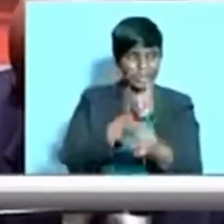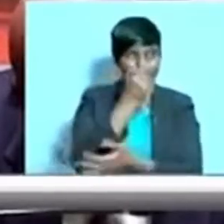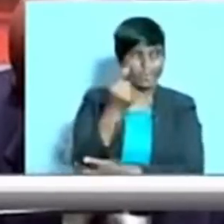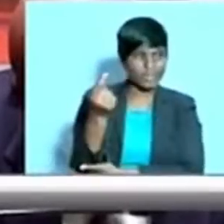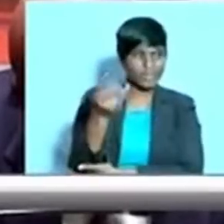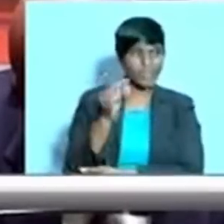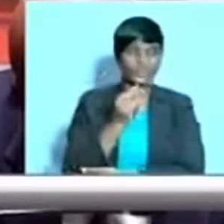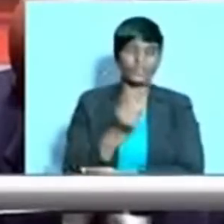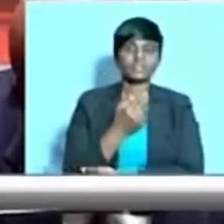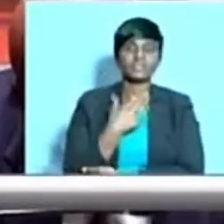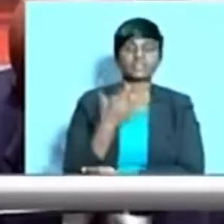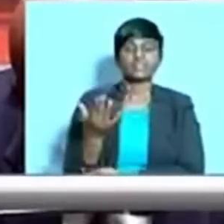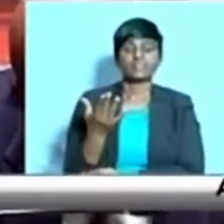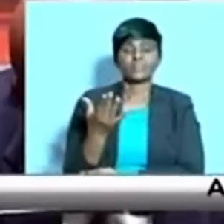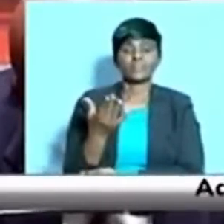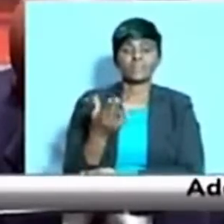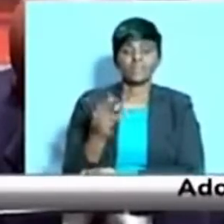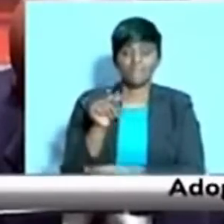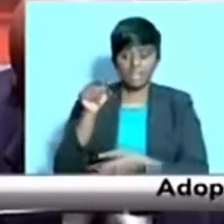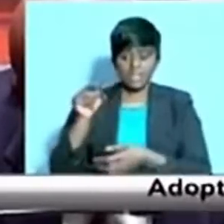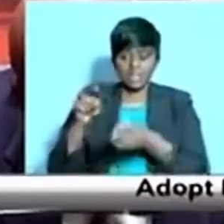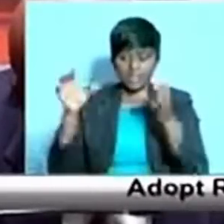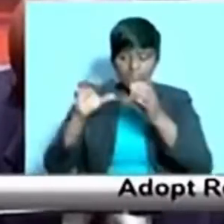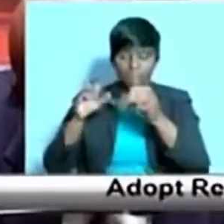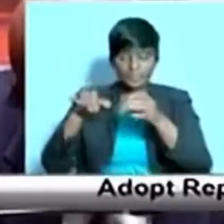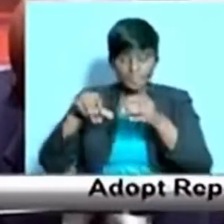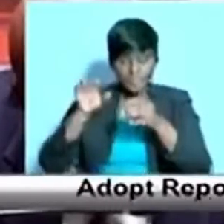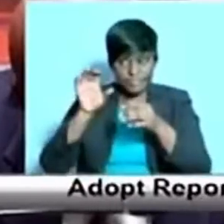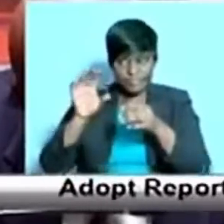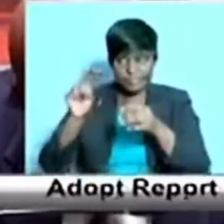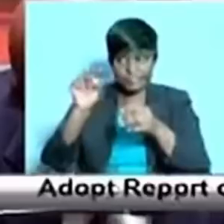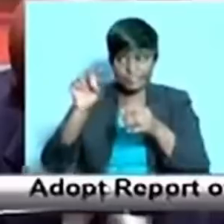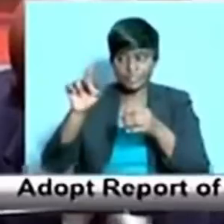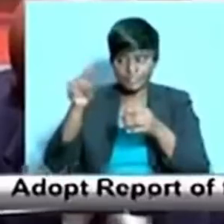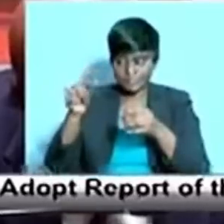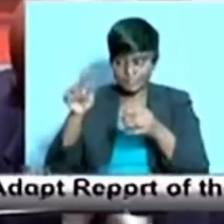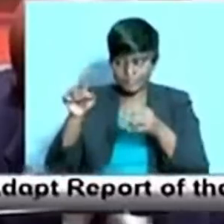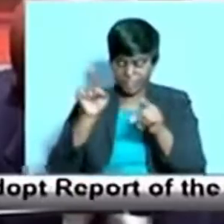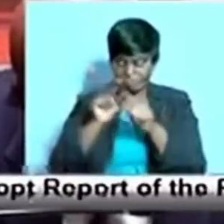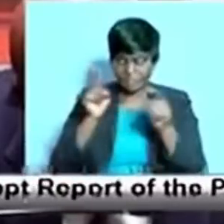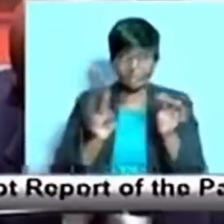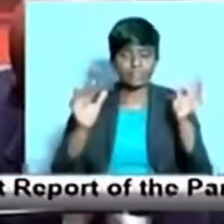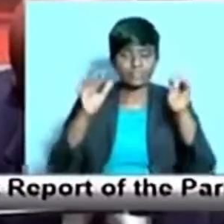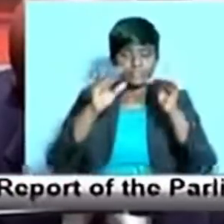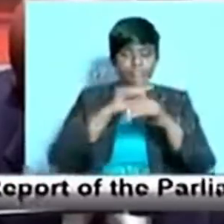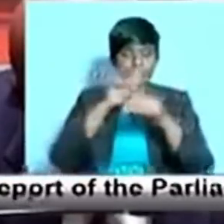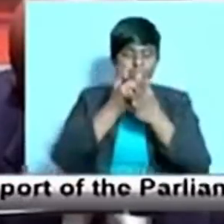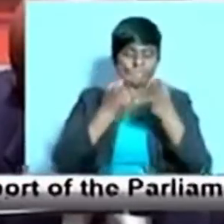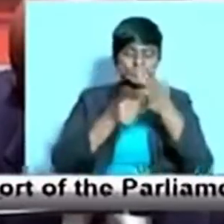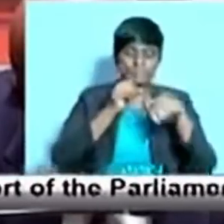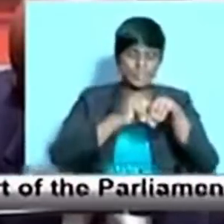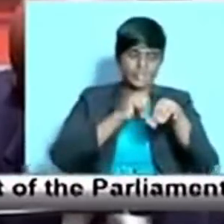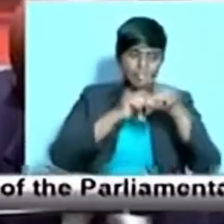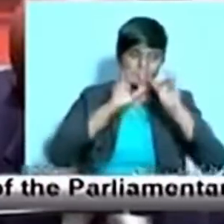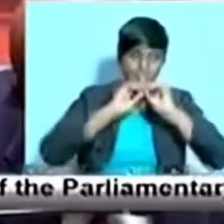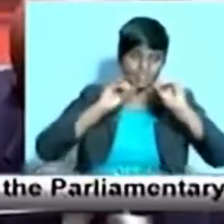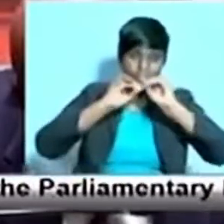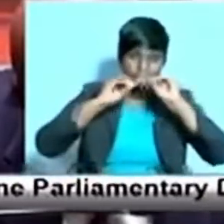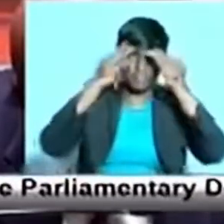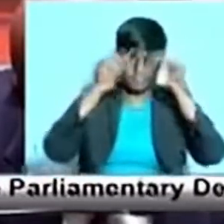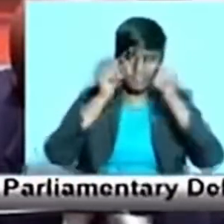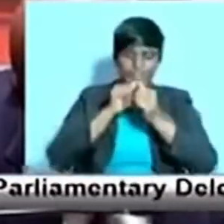of us. The Standing Committee on Sustainable Development convened a workshop during the Assembly to raise awareness